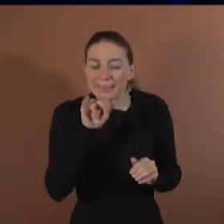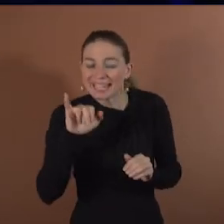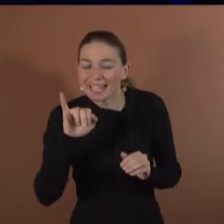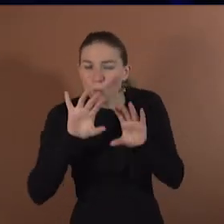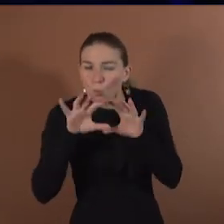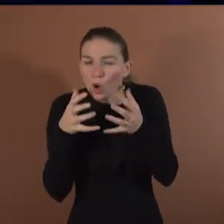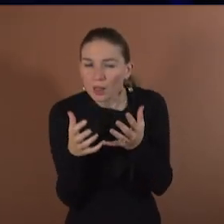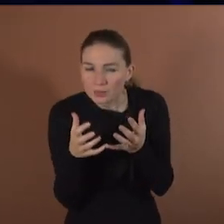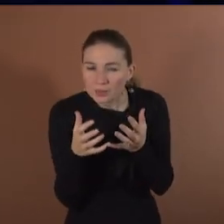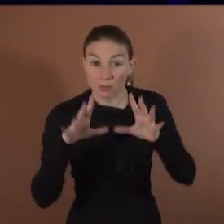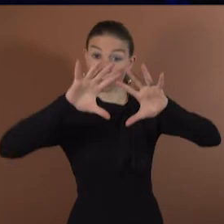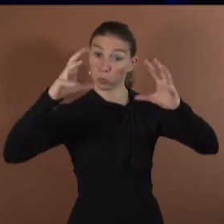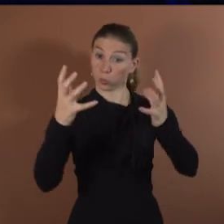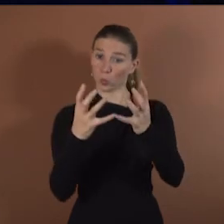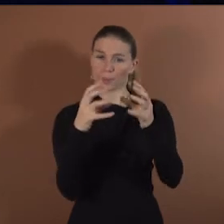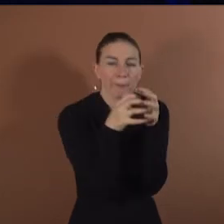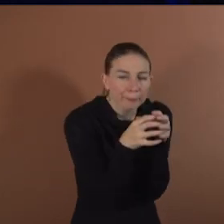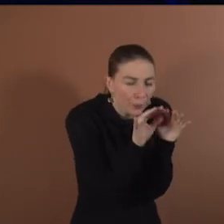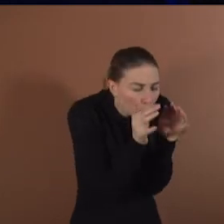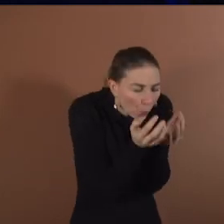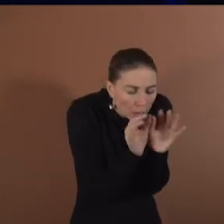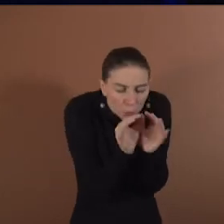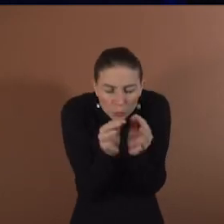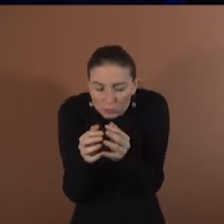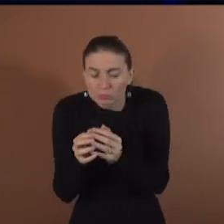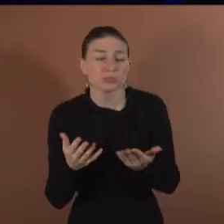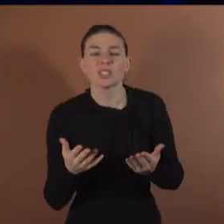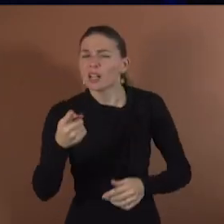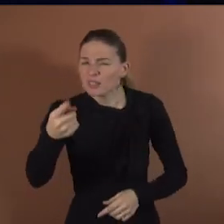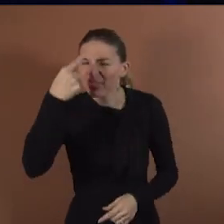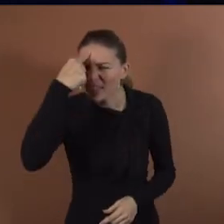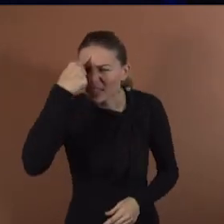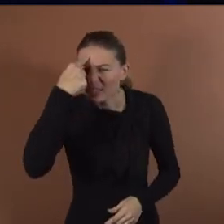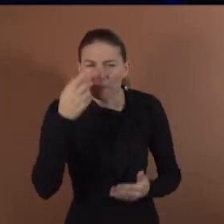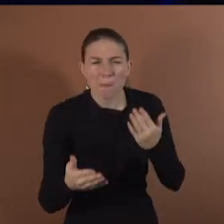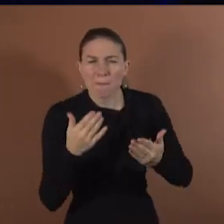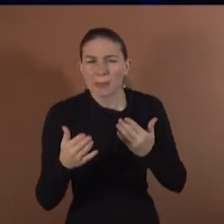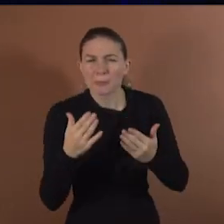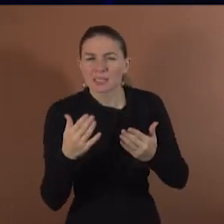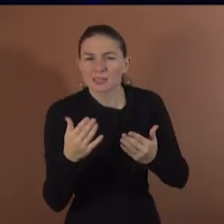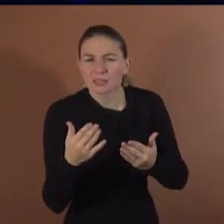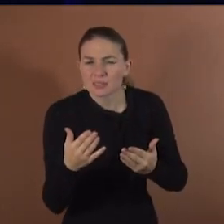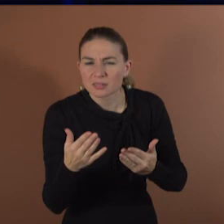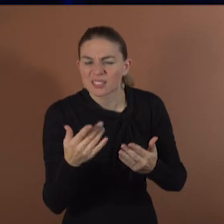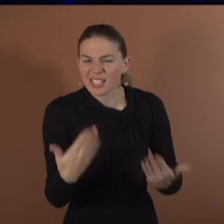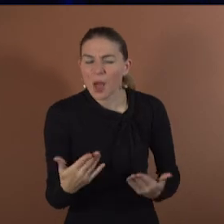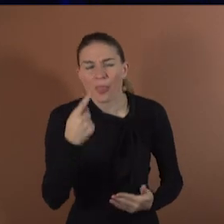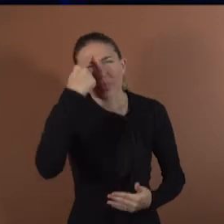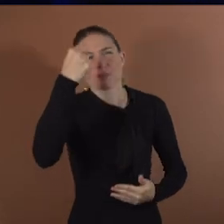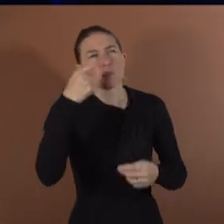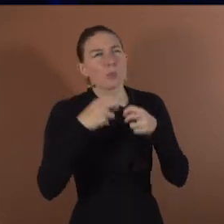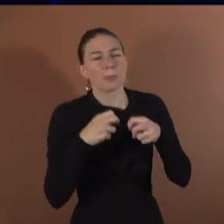Next time you've got a challenge or a problem in your life, it could be something very small, like what am I going to buy my mother for her birthday,